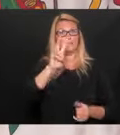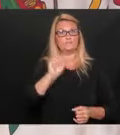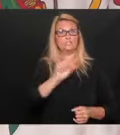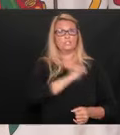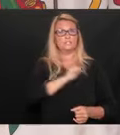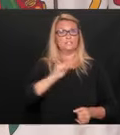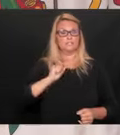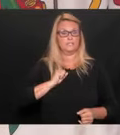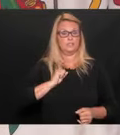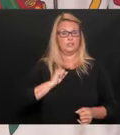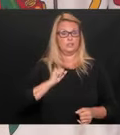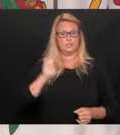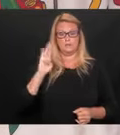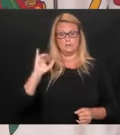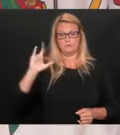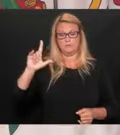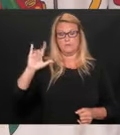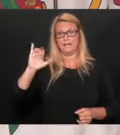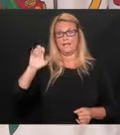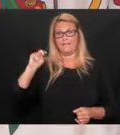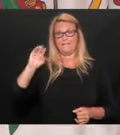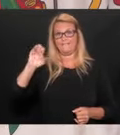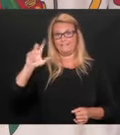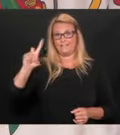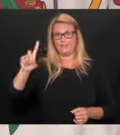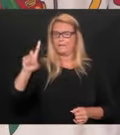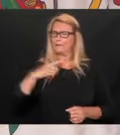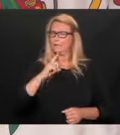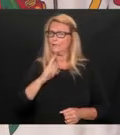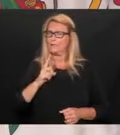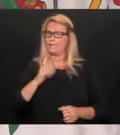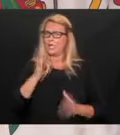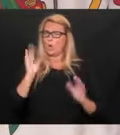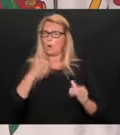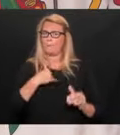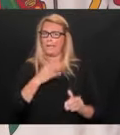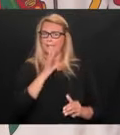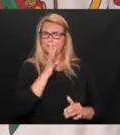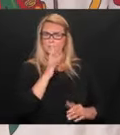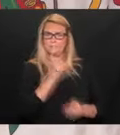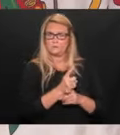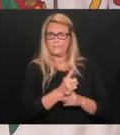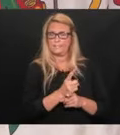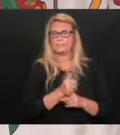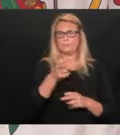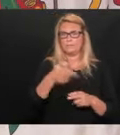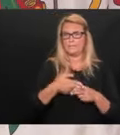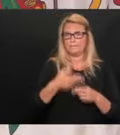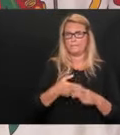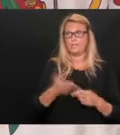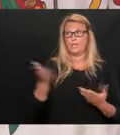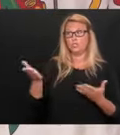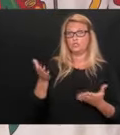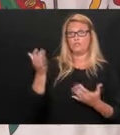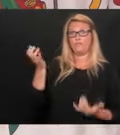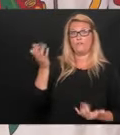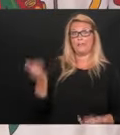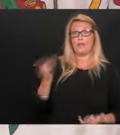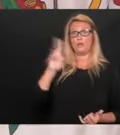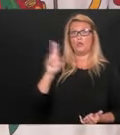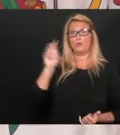Senator Bill Eisenfeld, I hope I pronounced Bill's name correctly, and everything, to serve as the United